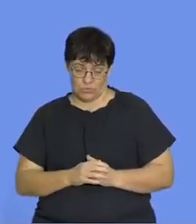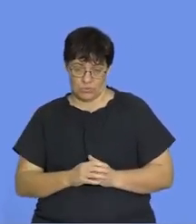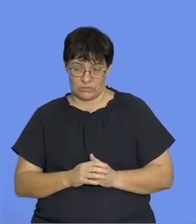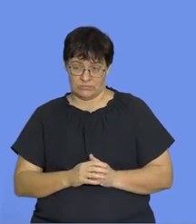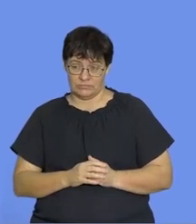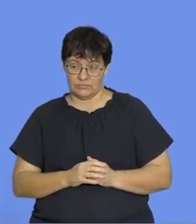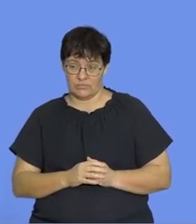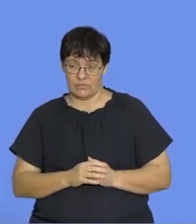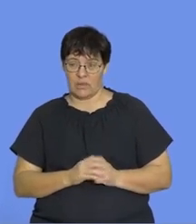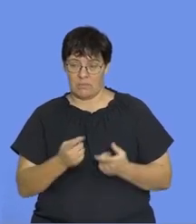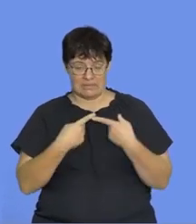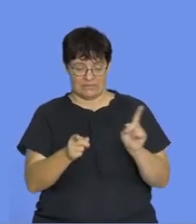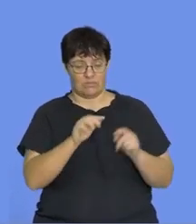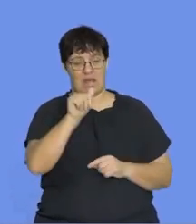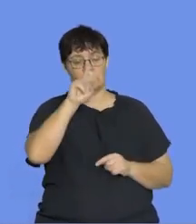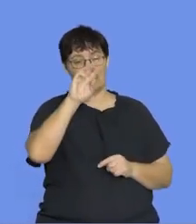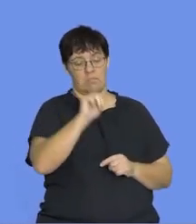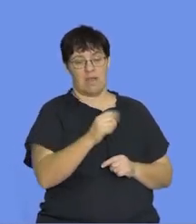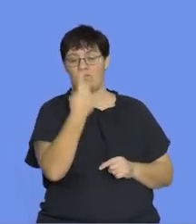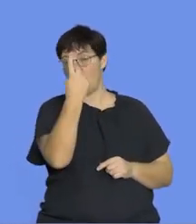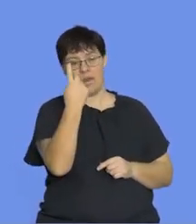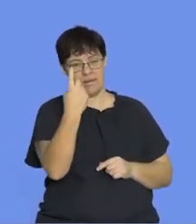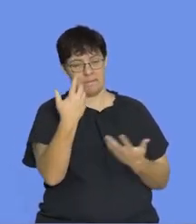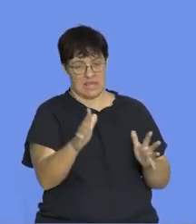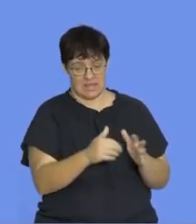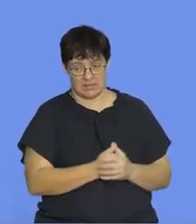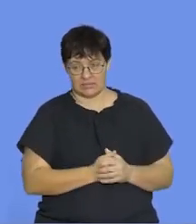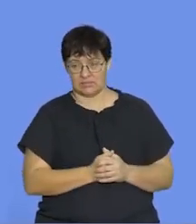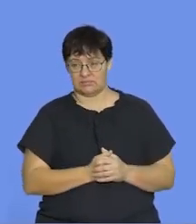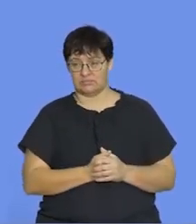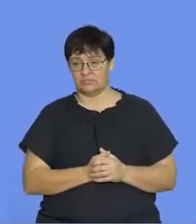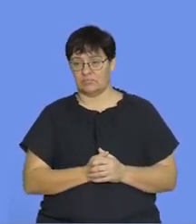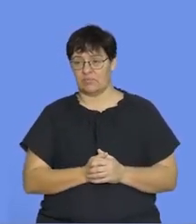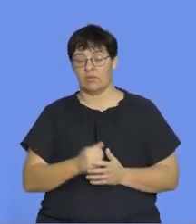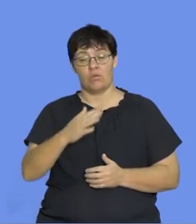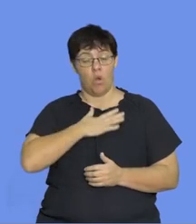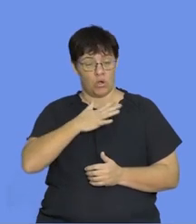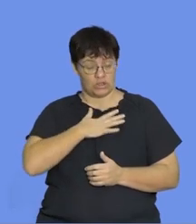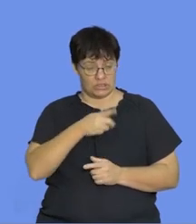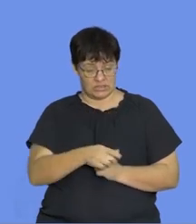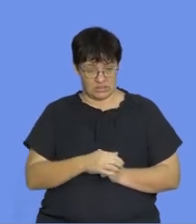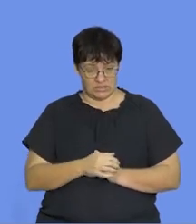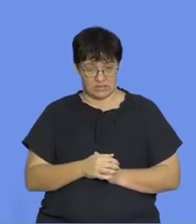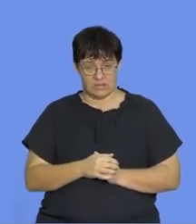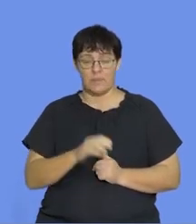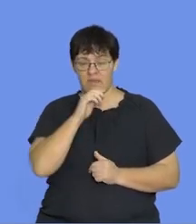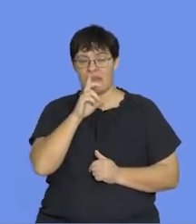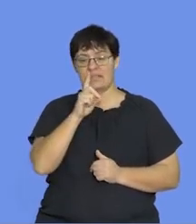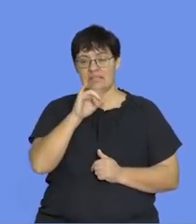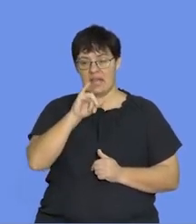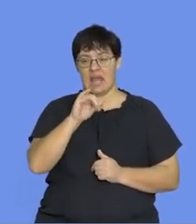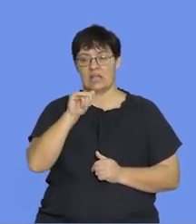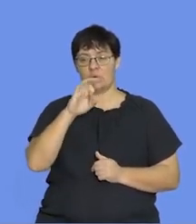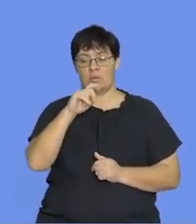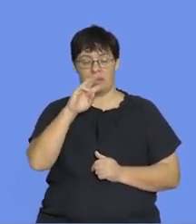different from an atom, which consists of a single particle. Okay. Now we talk of also oxygen, which is another diatomic element. It will